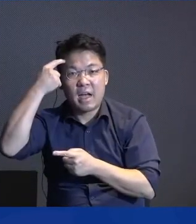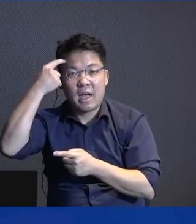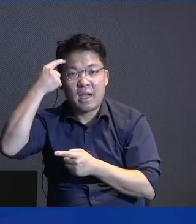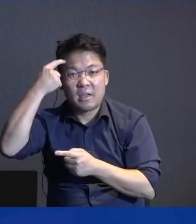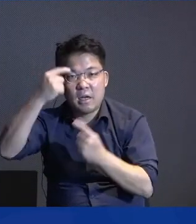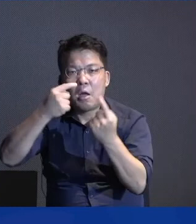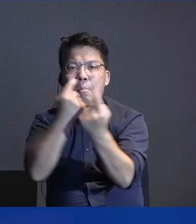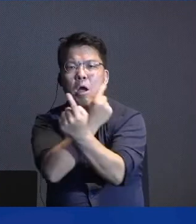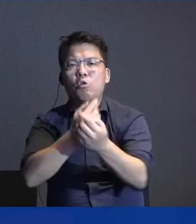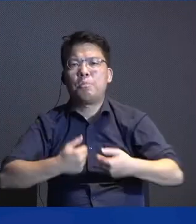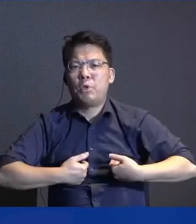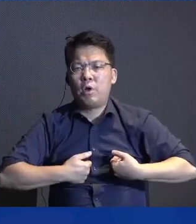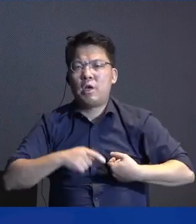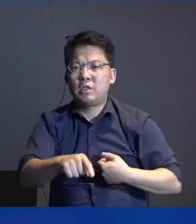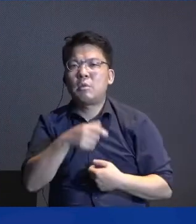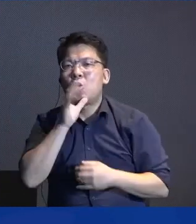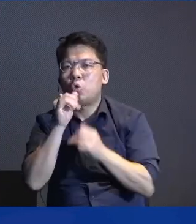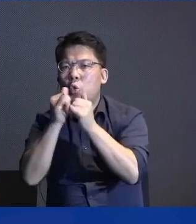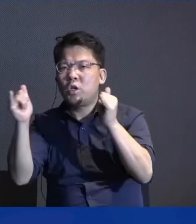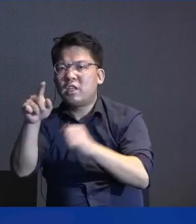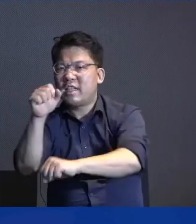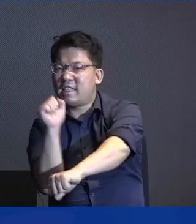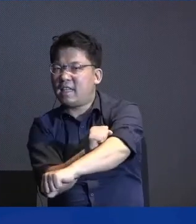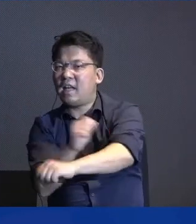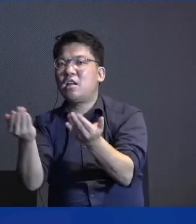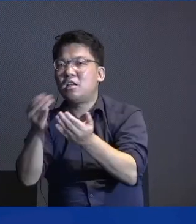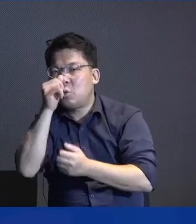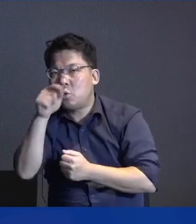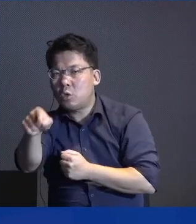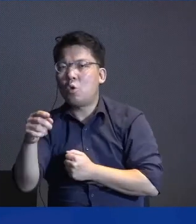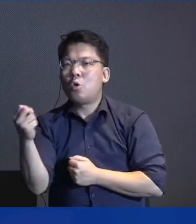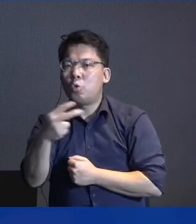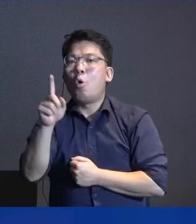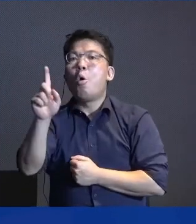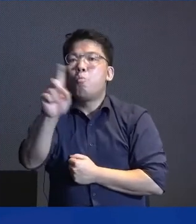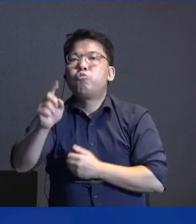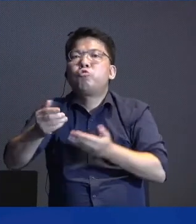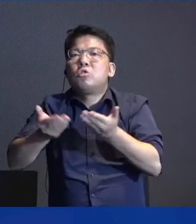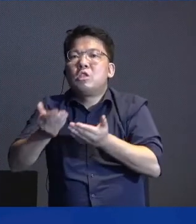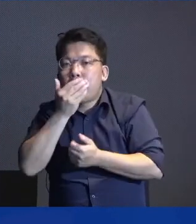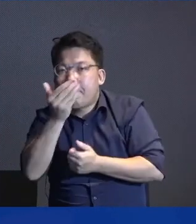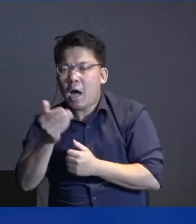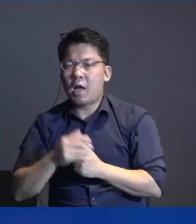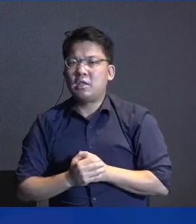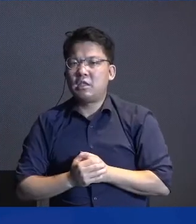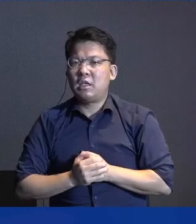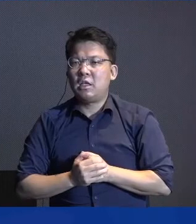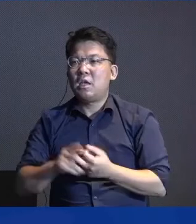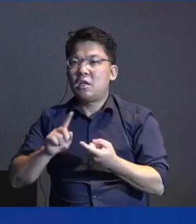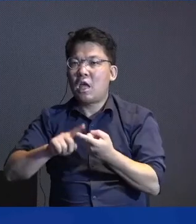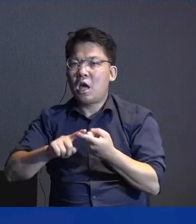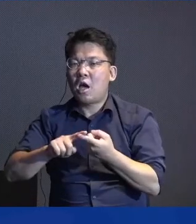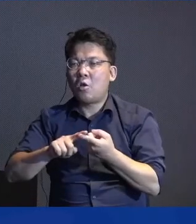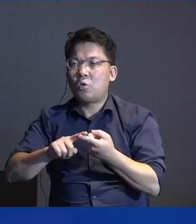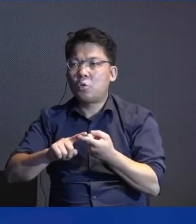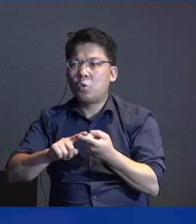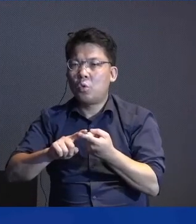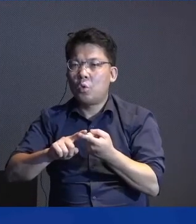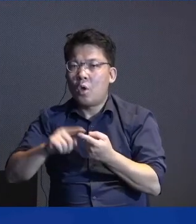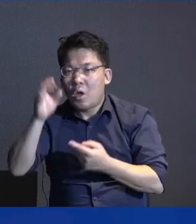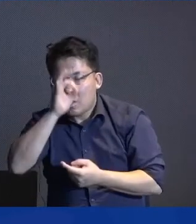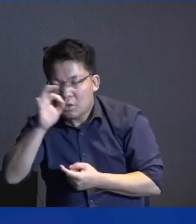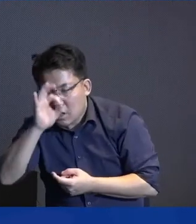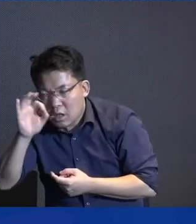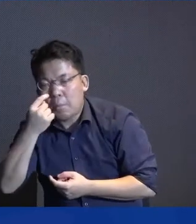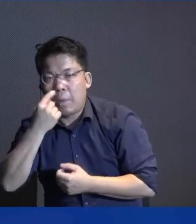also promoting what they can do in a certain way in an aging society. So that would be my final remarks.